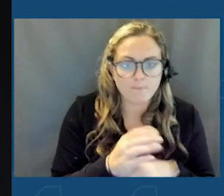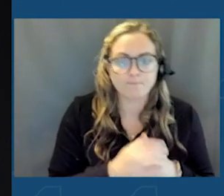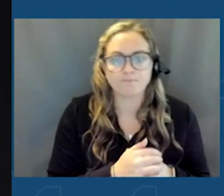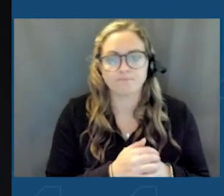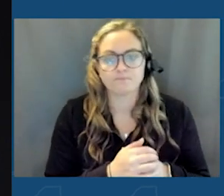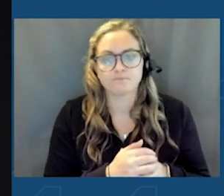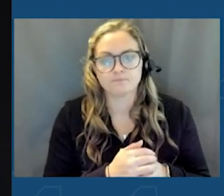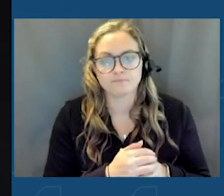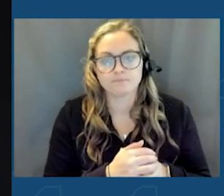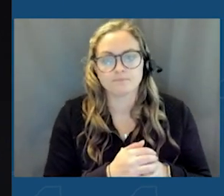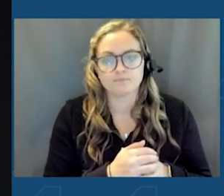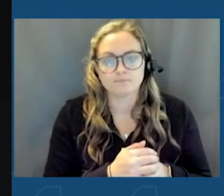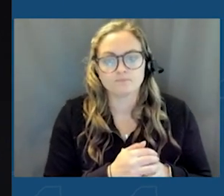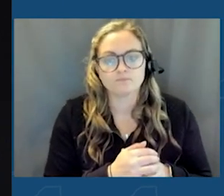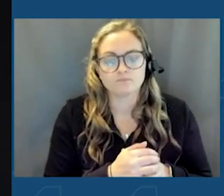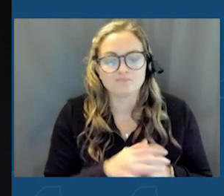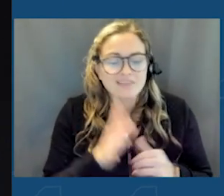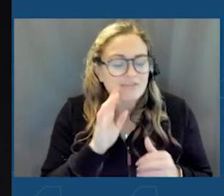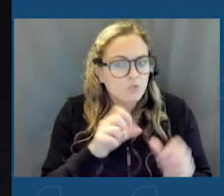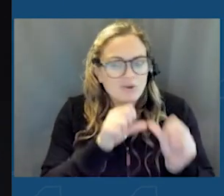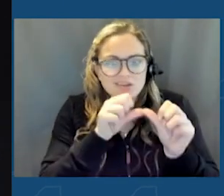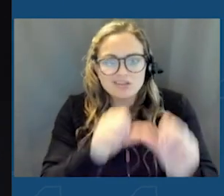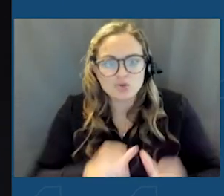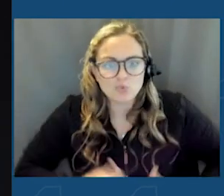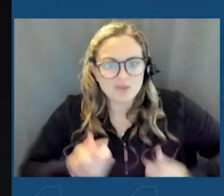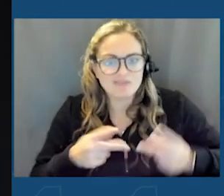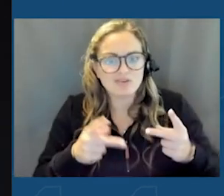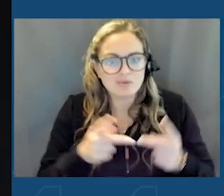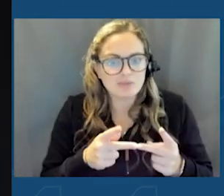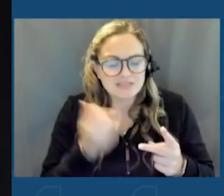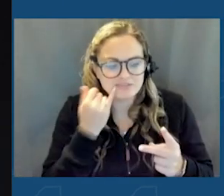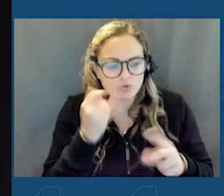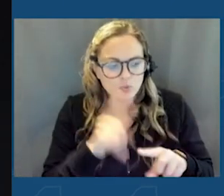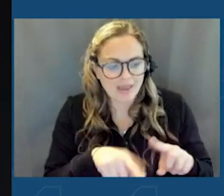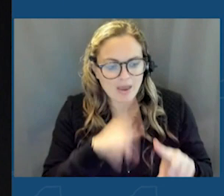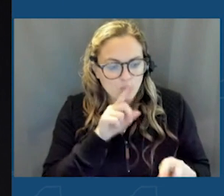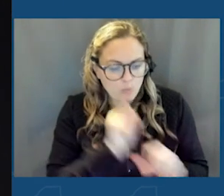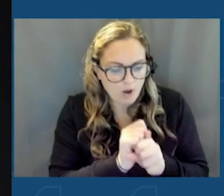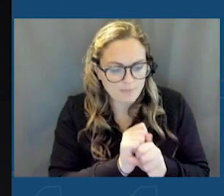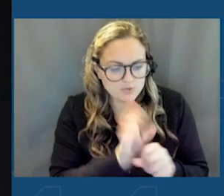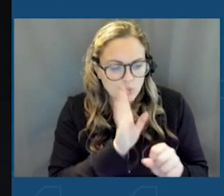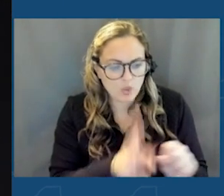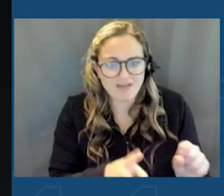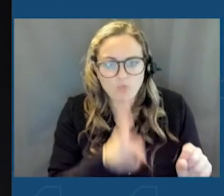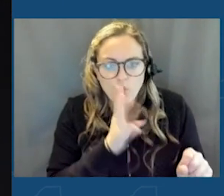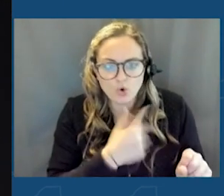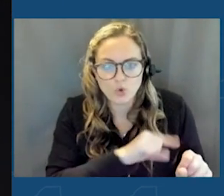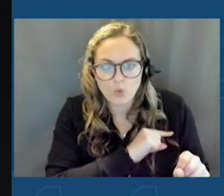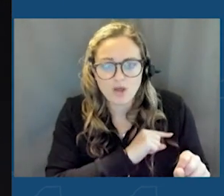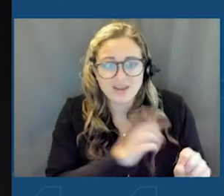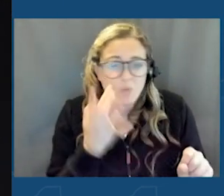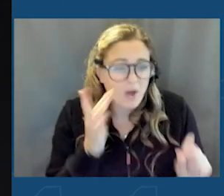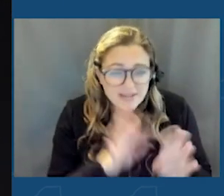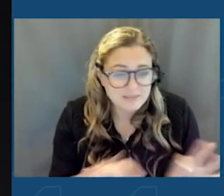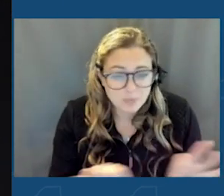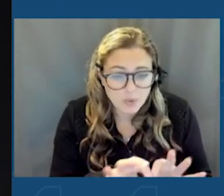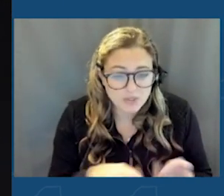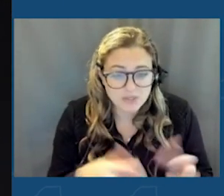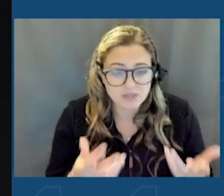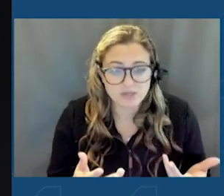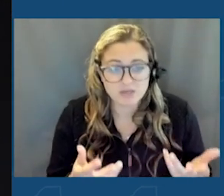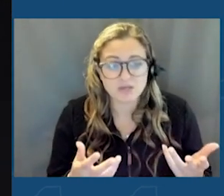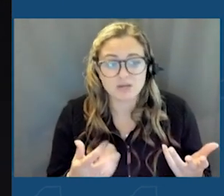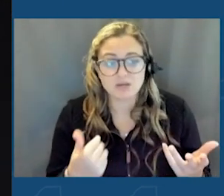deterrent to wanting to live in a place if you can't guarantee something as basic as water quality. Why is this so important to me? I come from